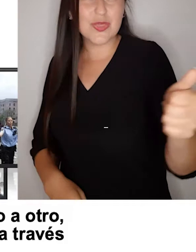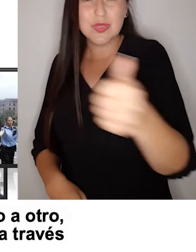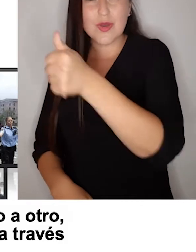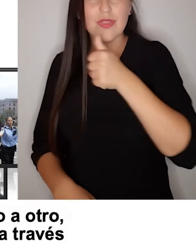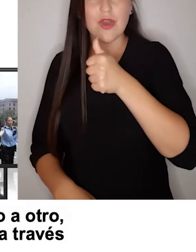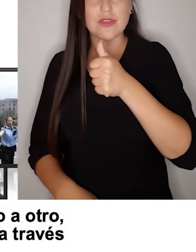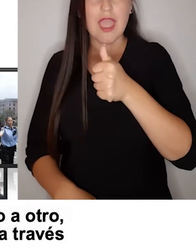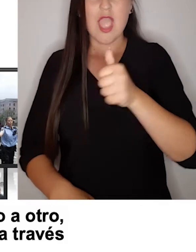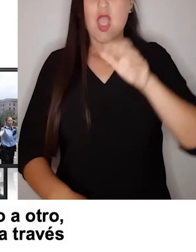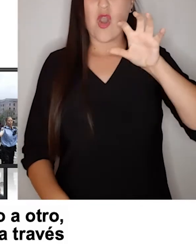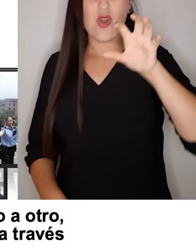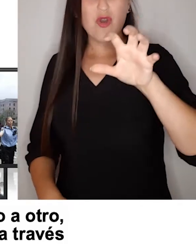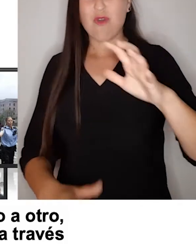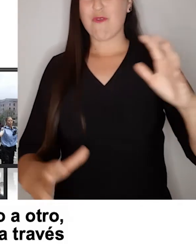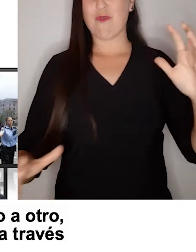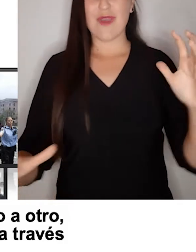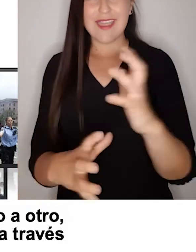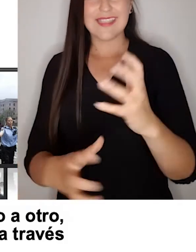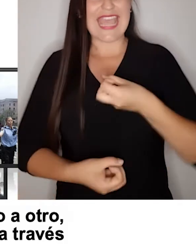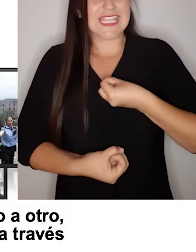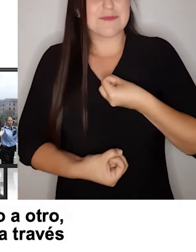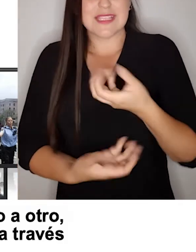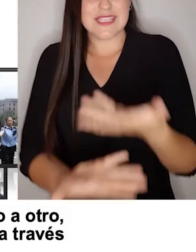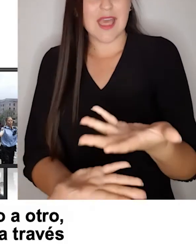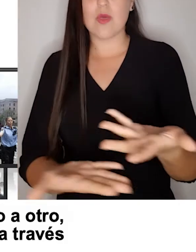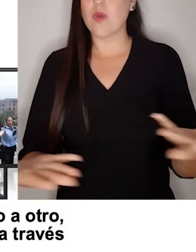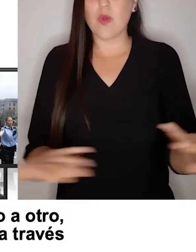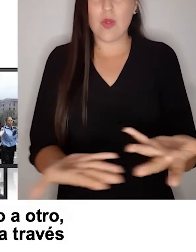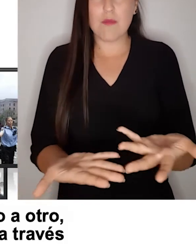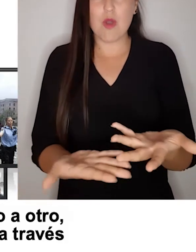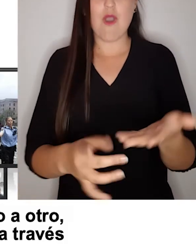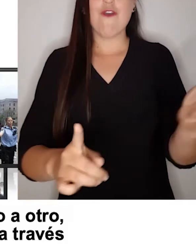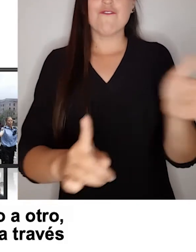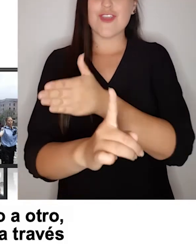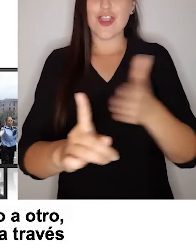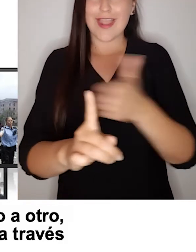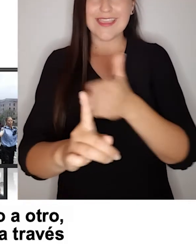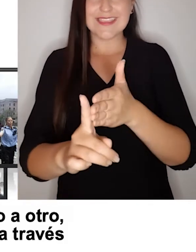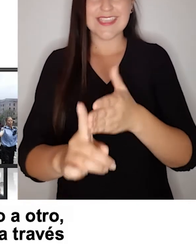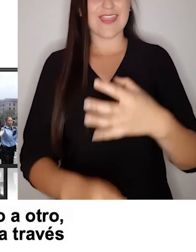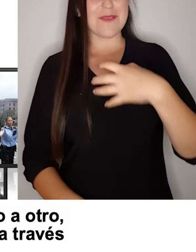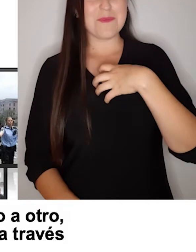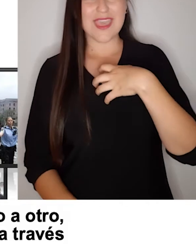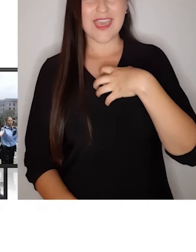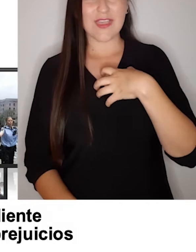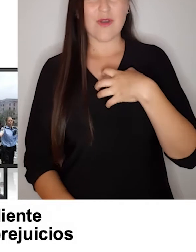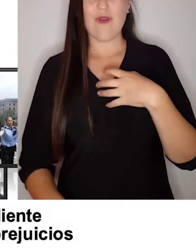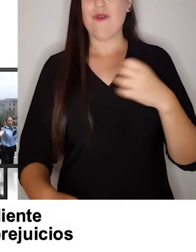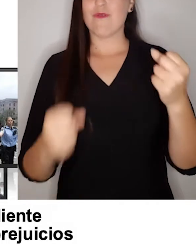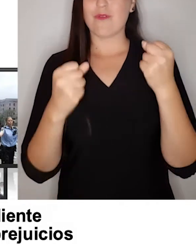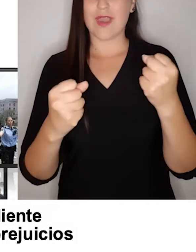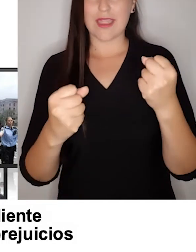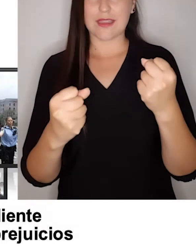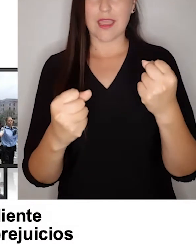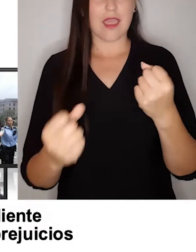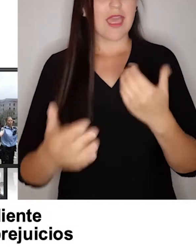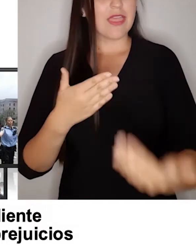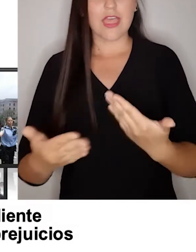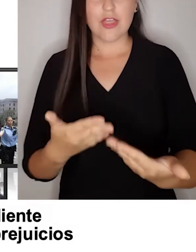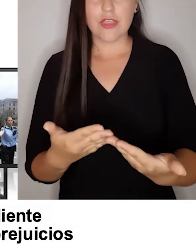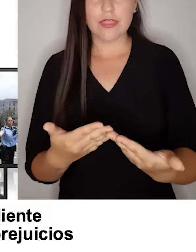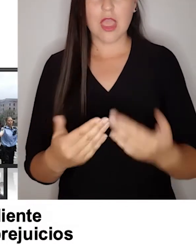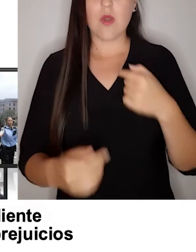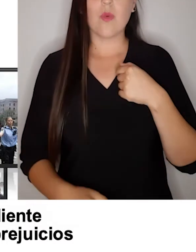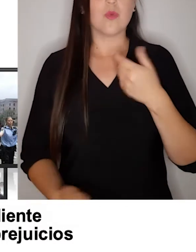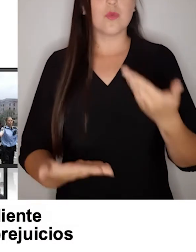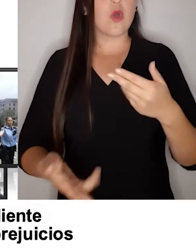prejudices on the one end, to the other end, where extreme hatred is uttered through violence